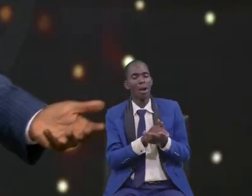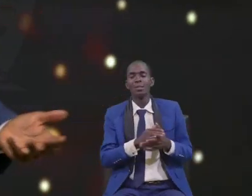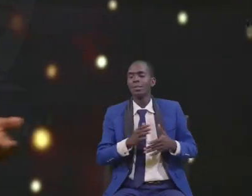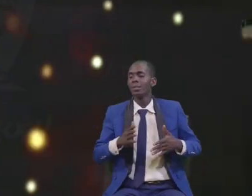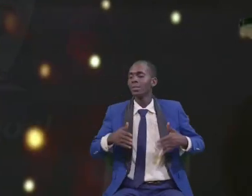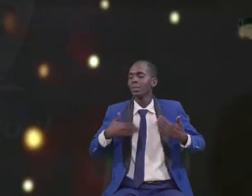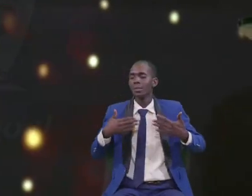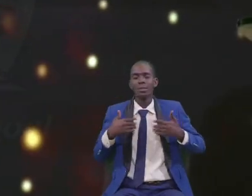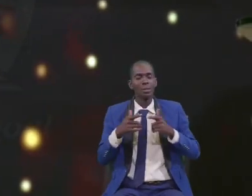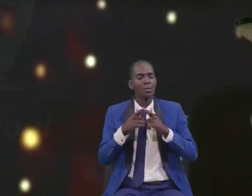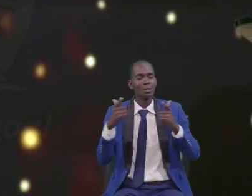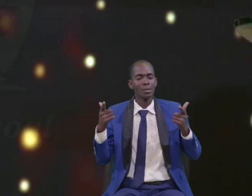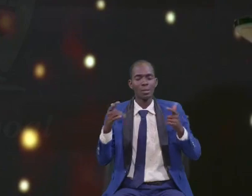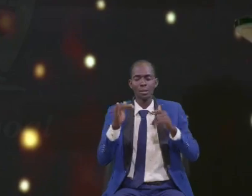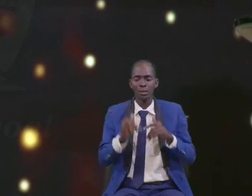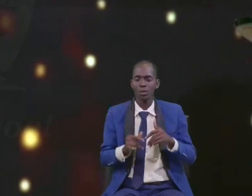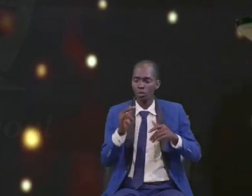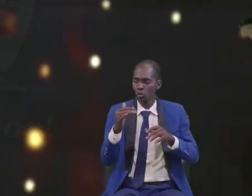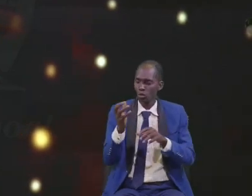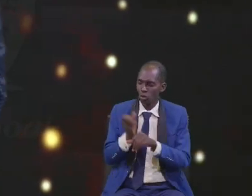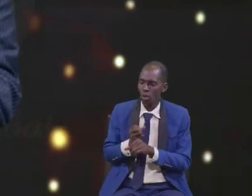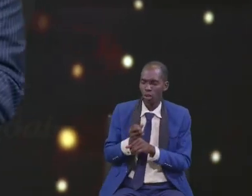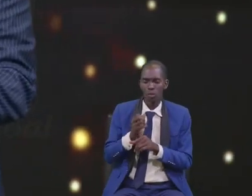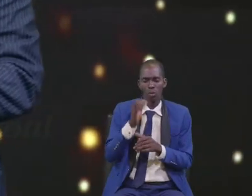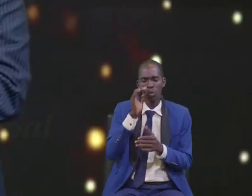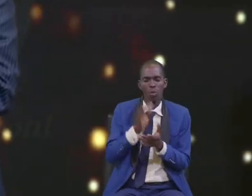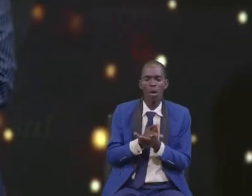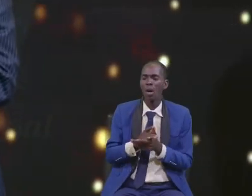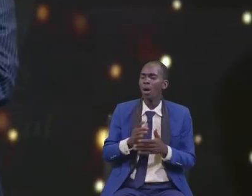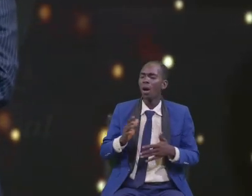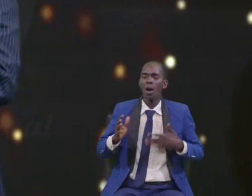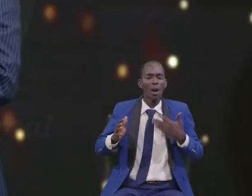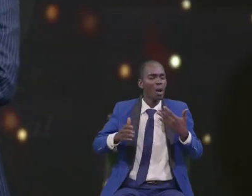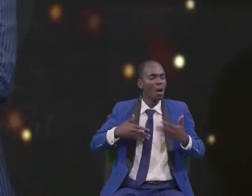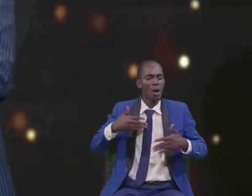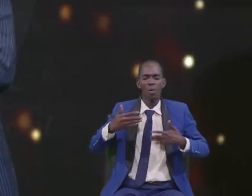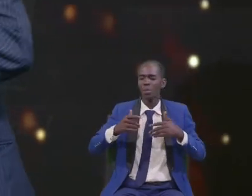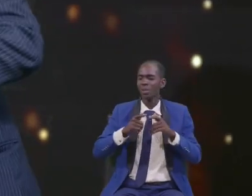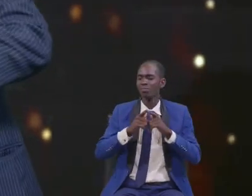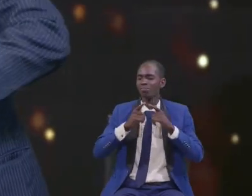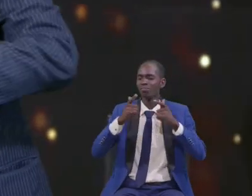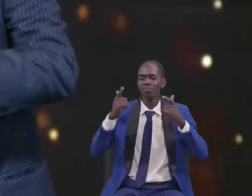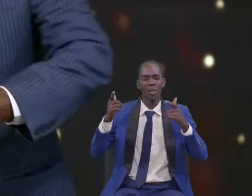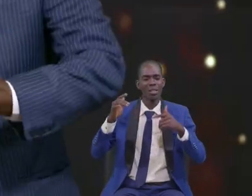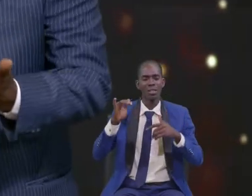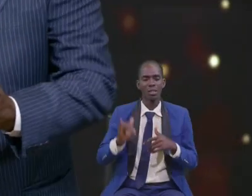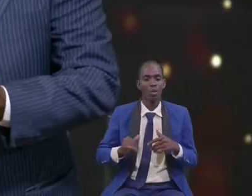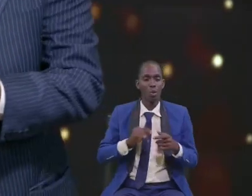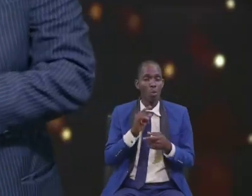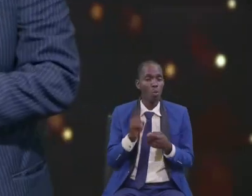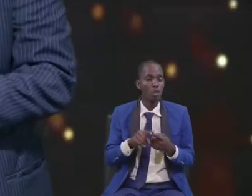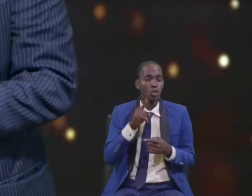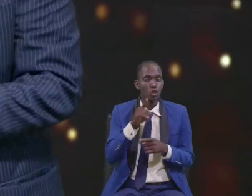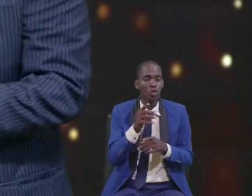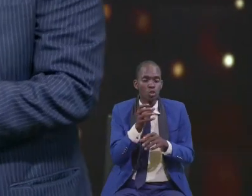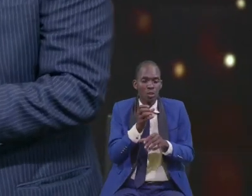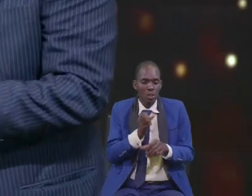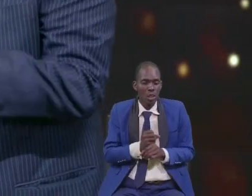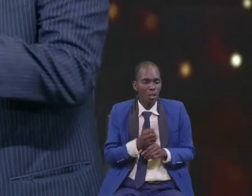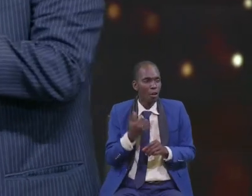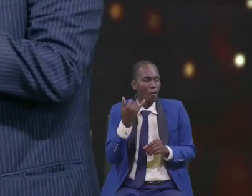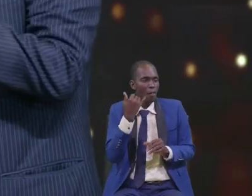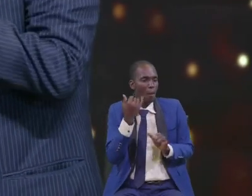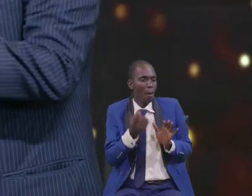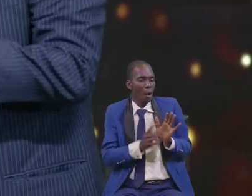When you have a wife, joy unspeakable. When you've got a new job, joy unspeakable. When you got an alert that